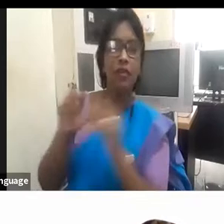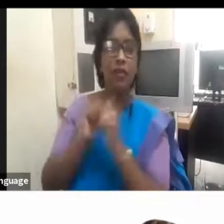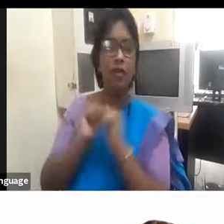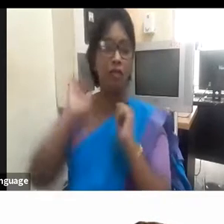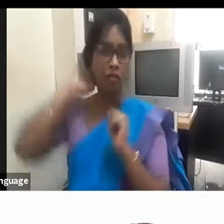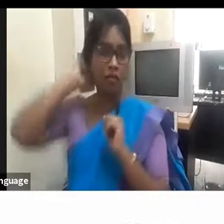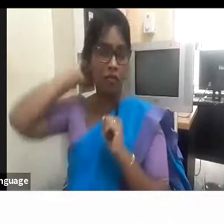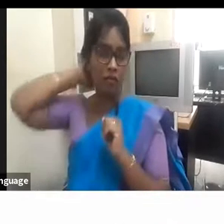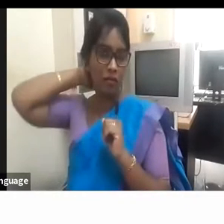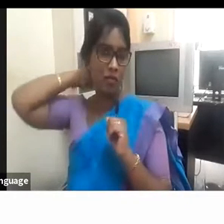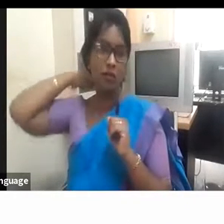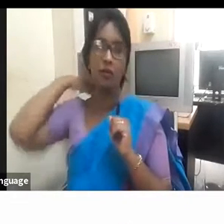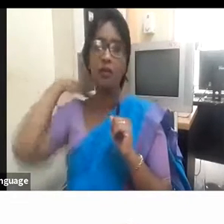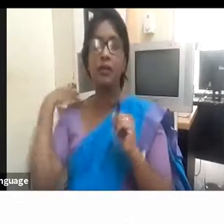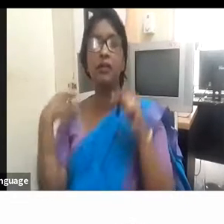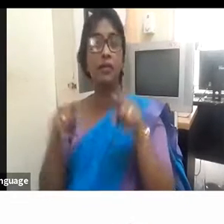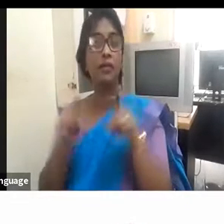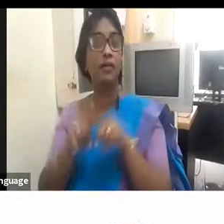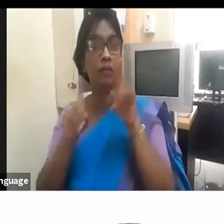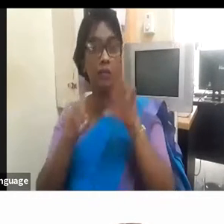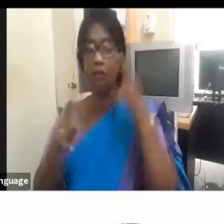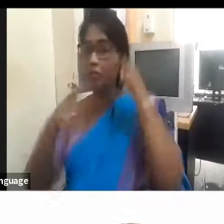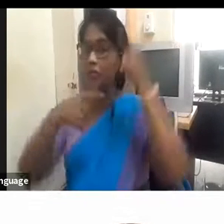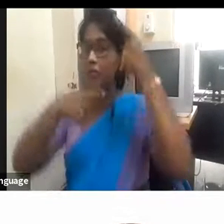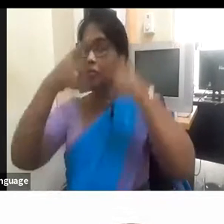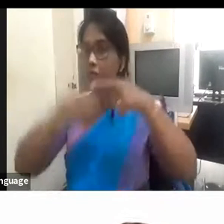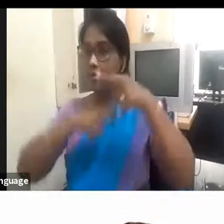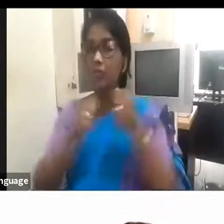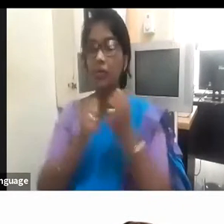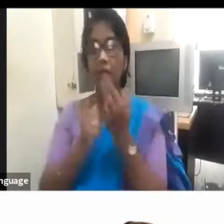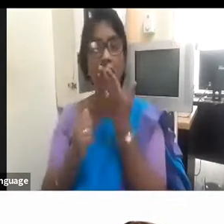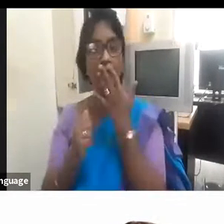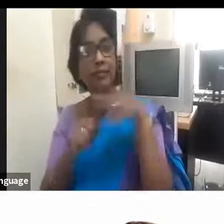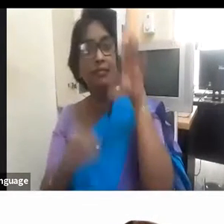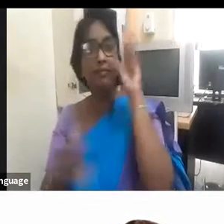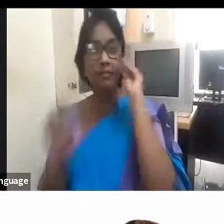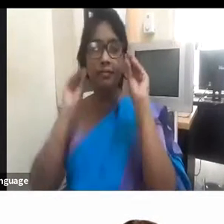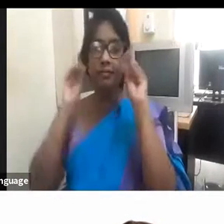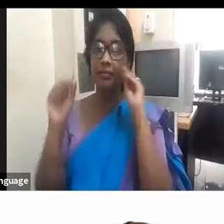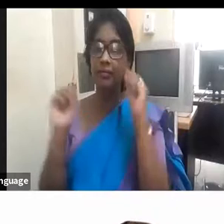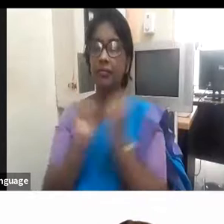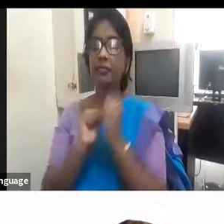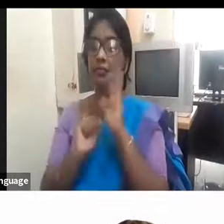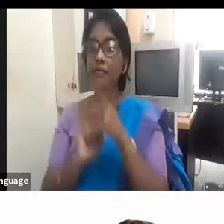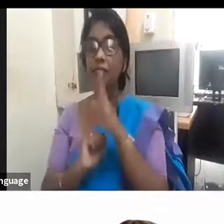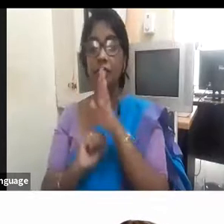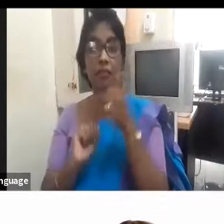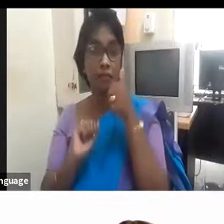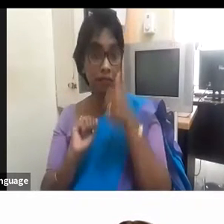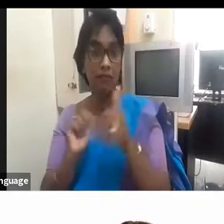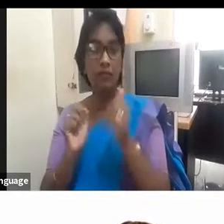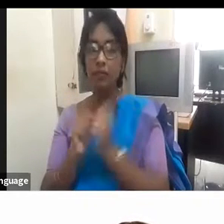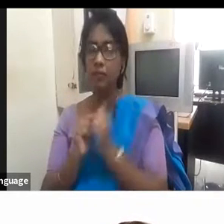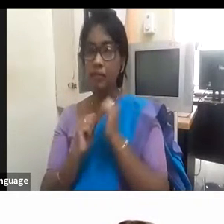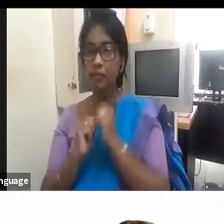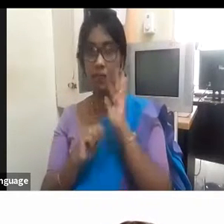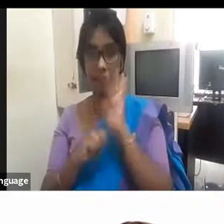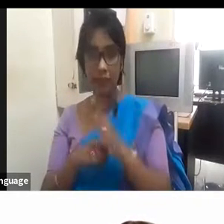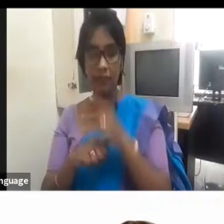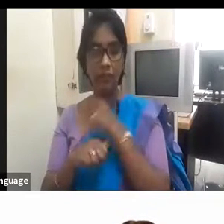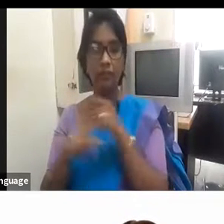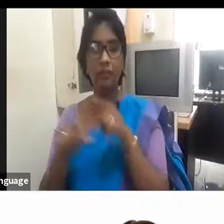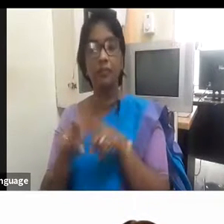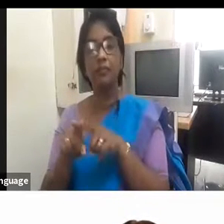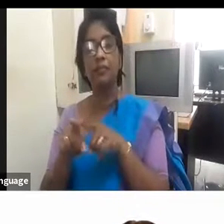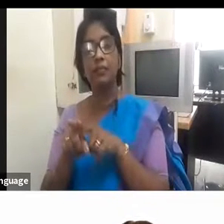I've learned. It's a good thing that you want to do certain work in that space, but before that,